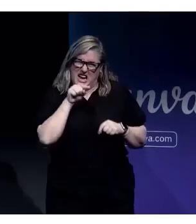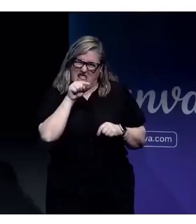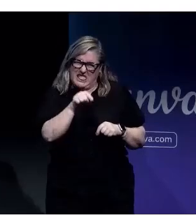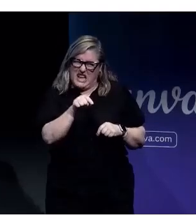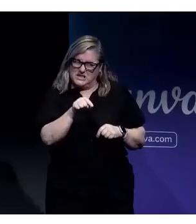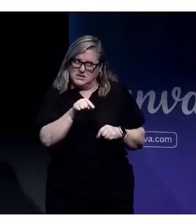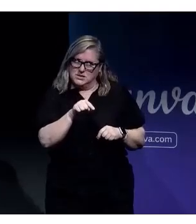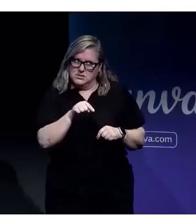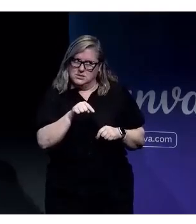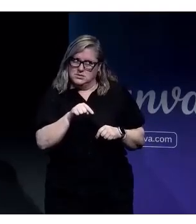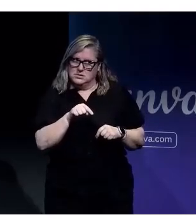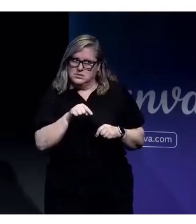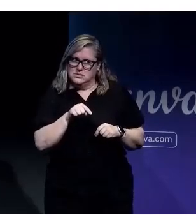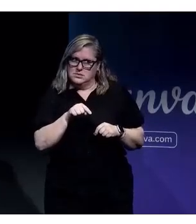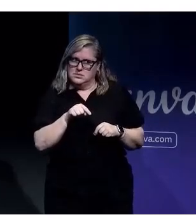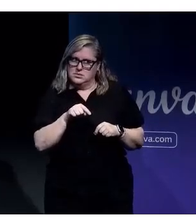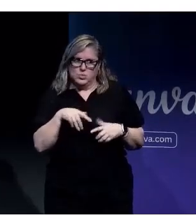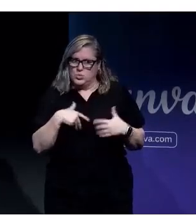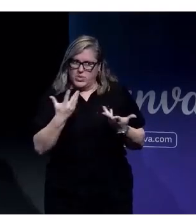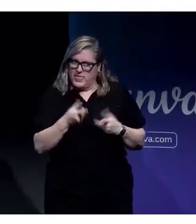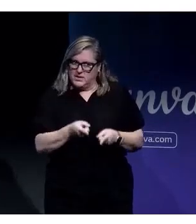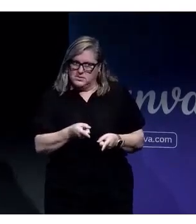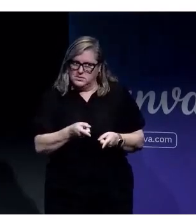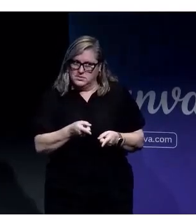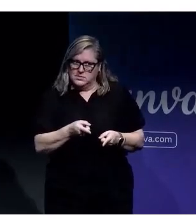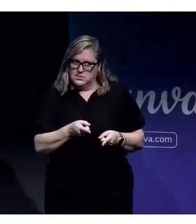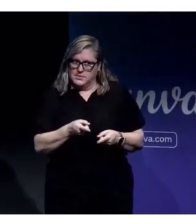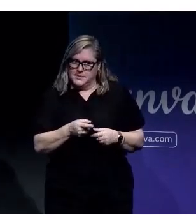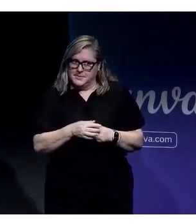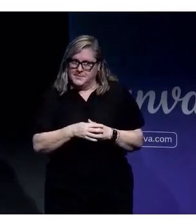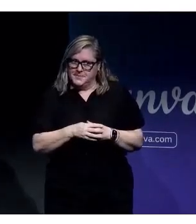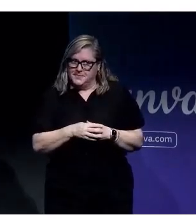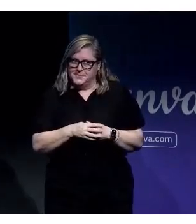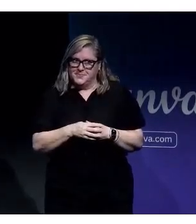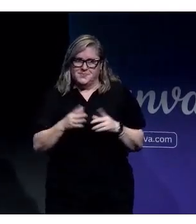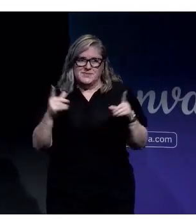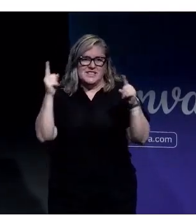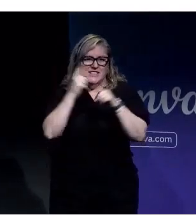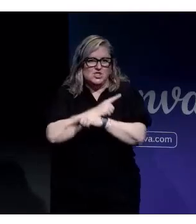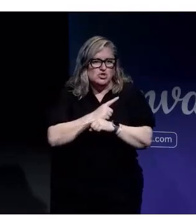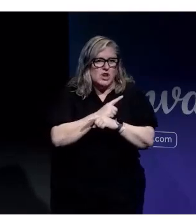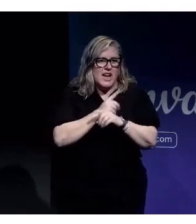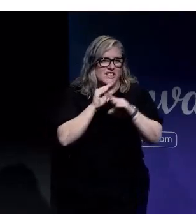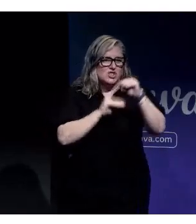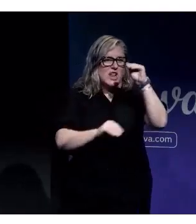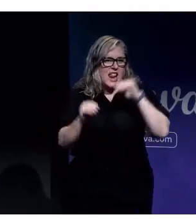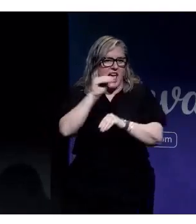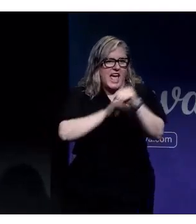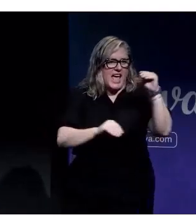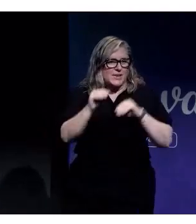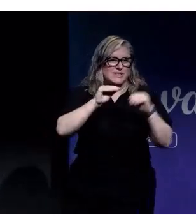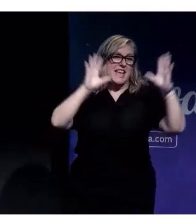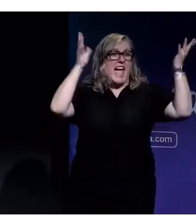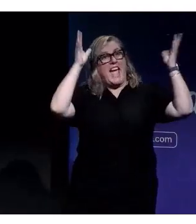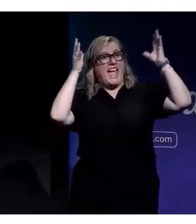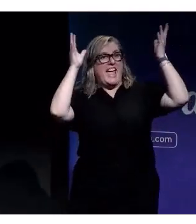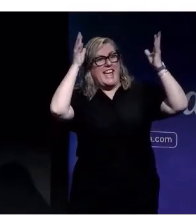words. So let's avoid that. And let's change the layout.